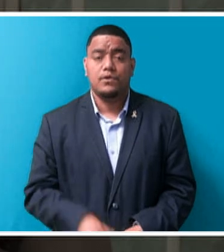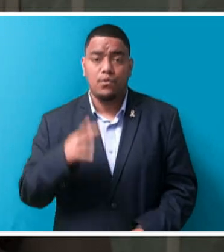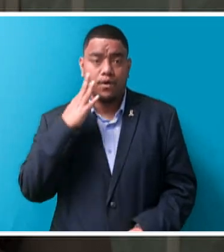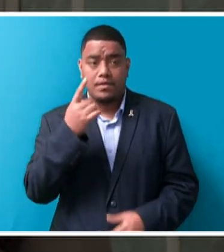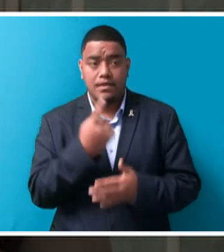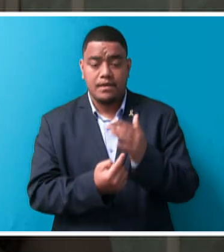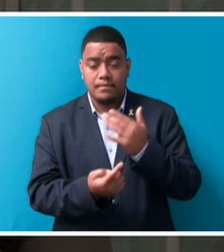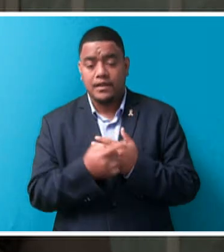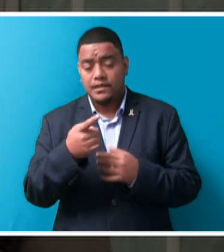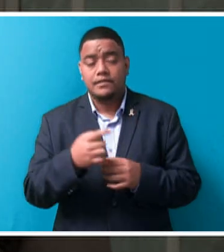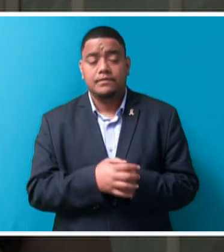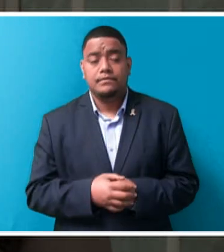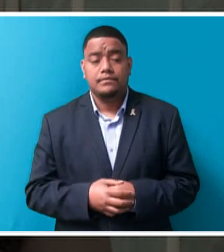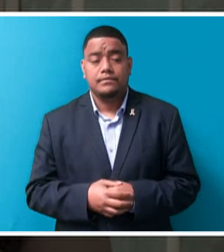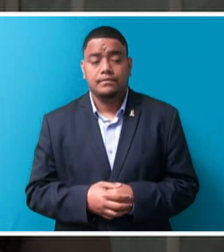Honourable Speaker, sir,